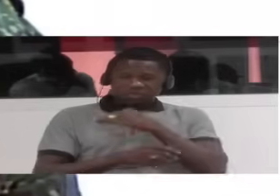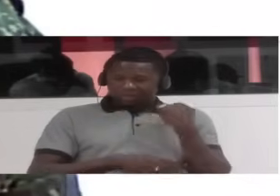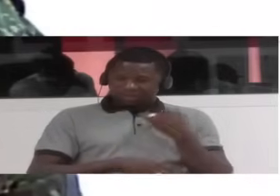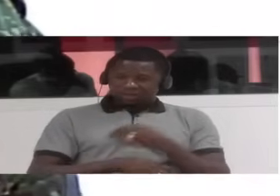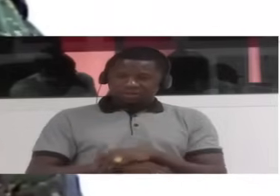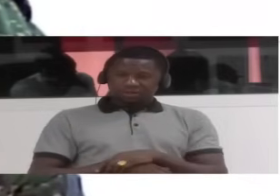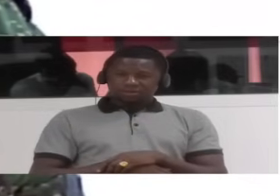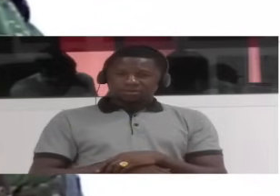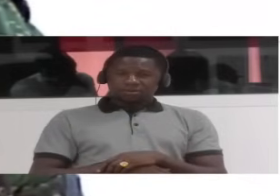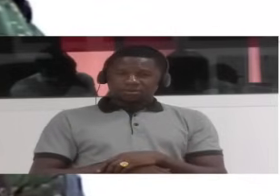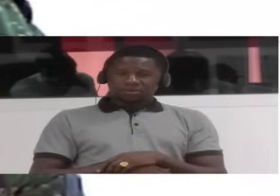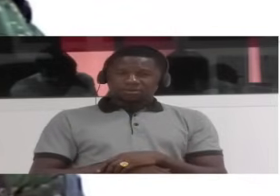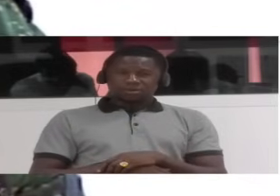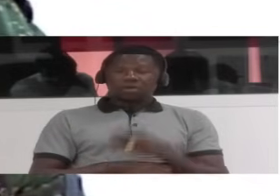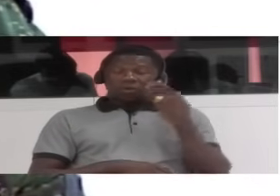When the need arises.